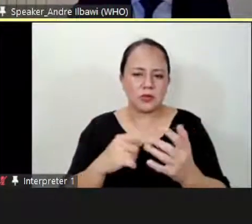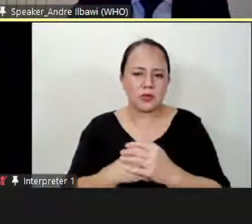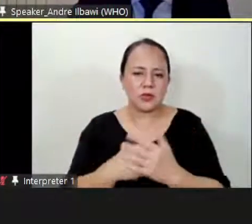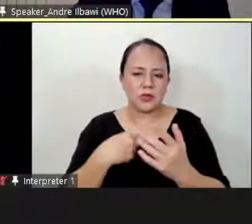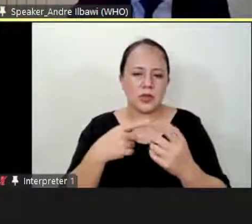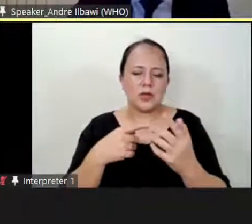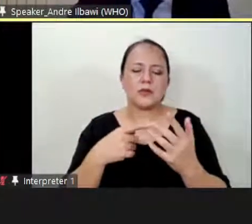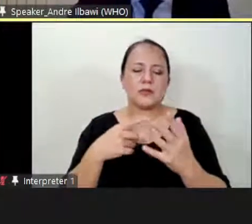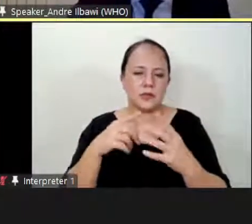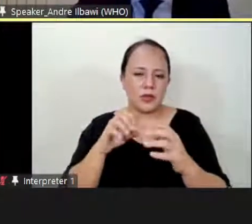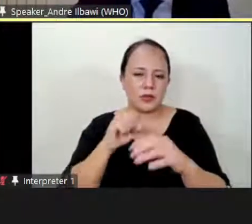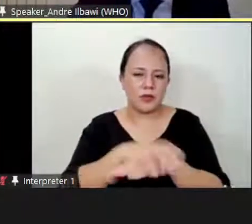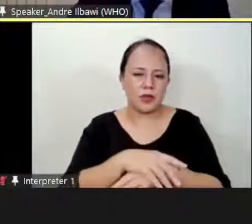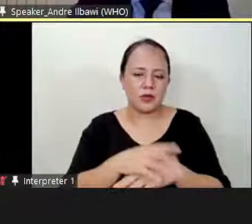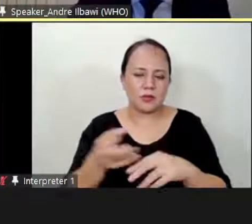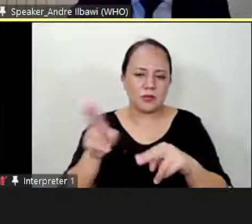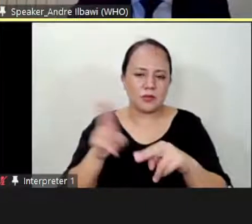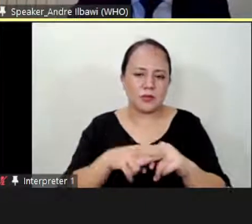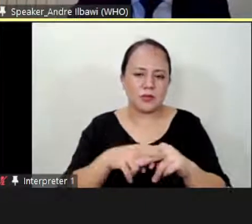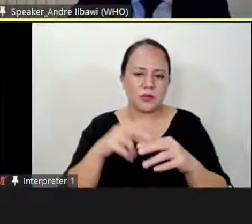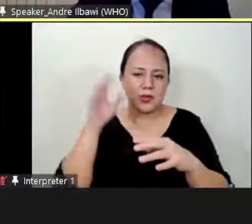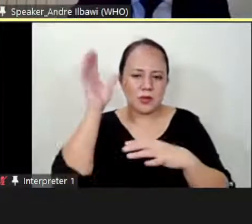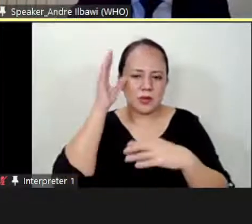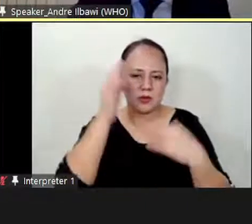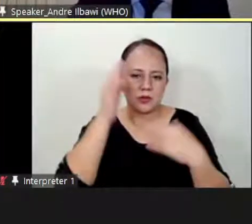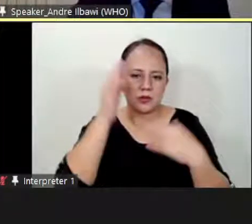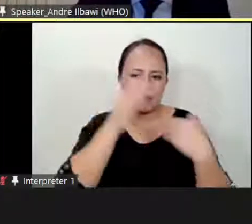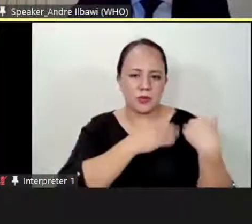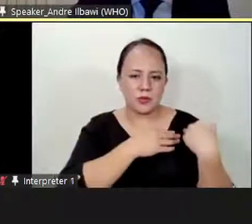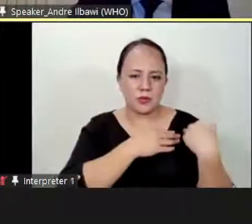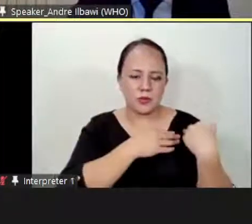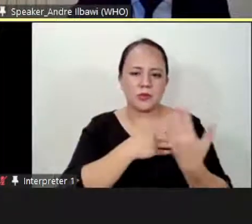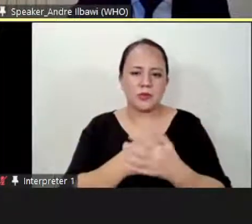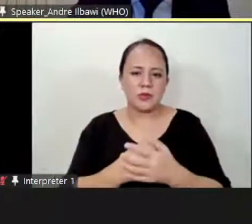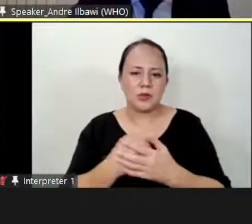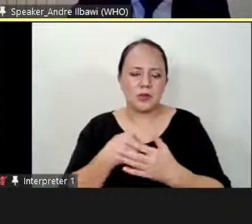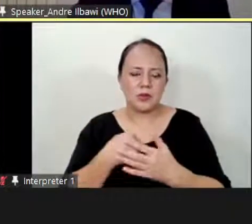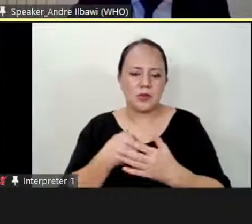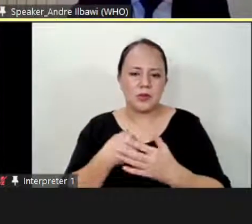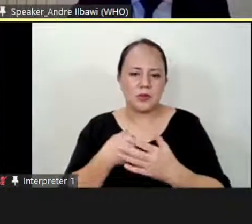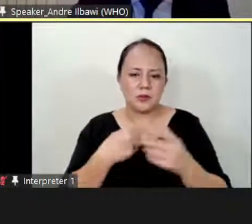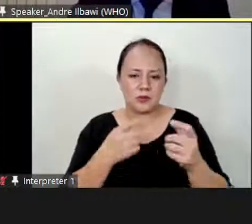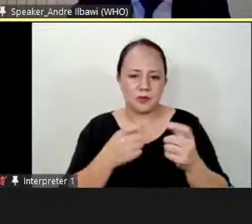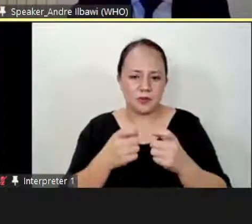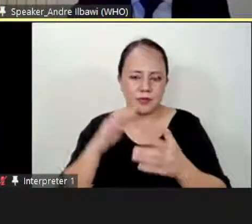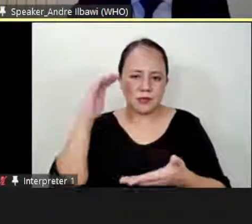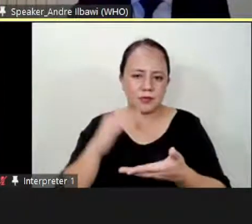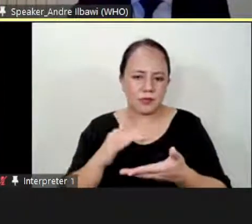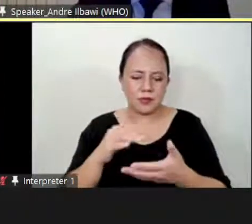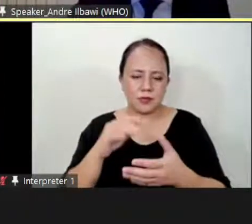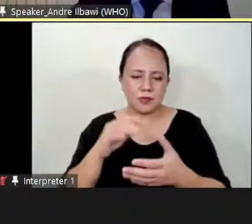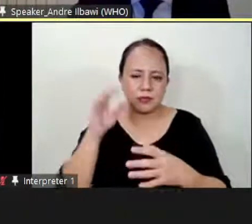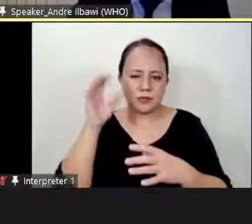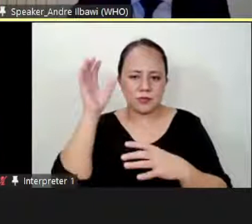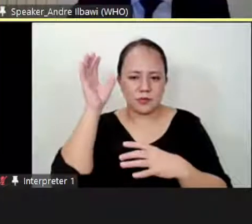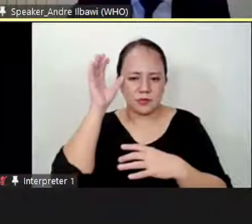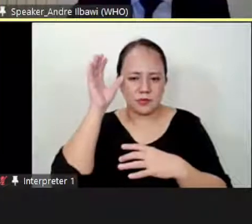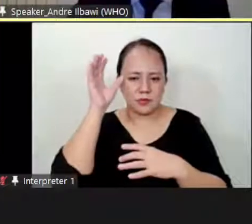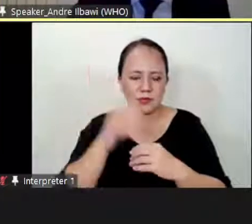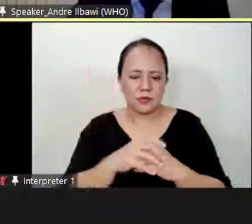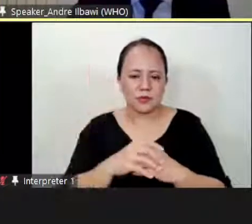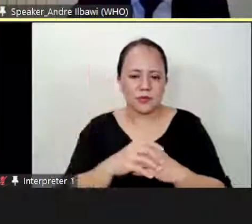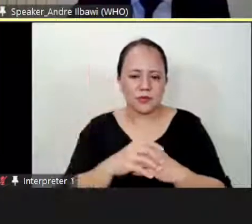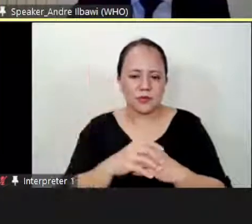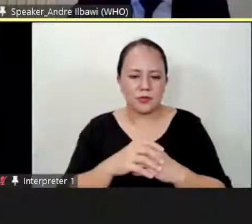effects of the increasing cancer burden and have caused a stagnation in premature mortality reduction related to cancer. So for us to achieve